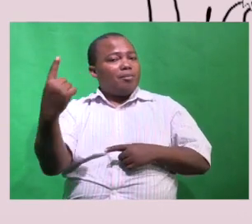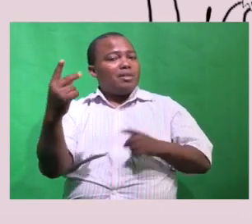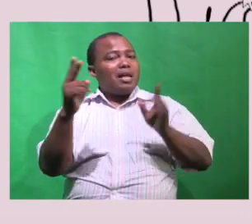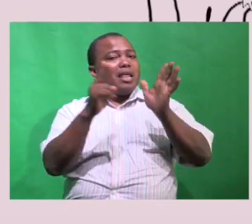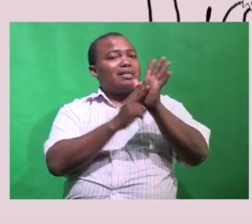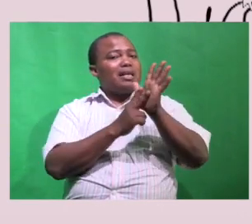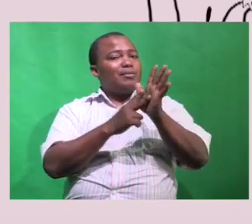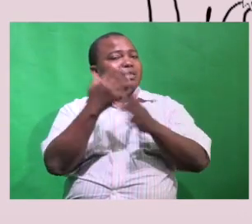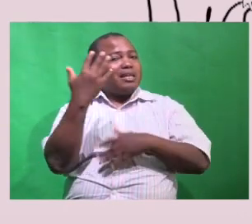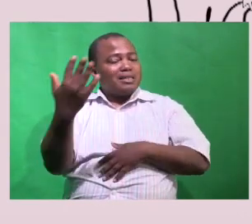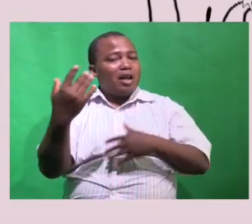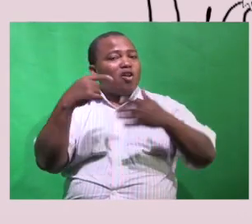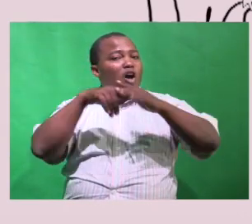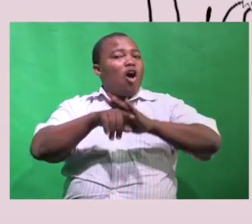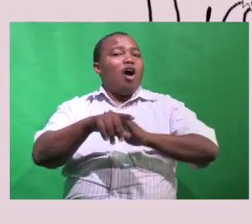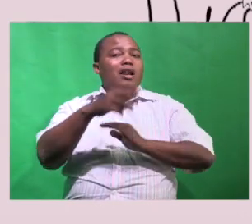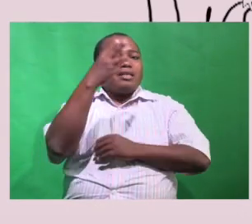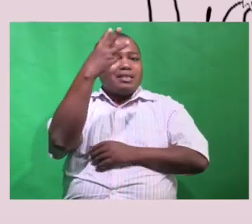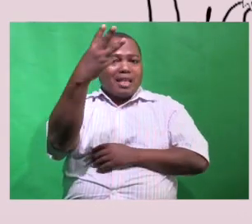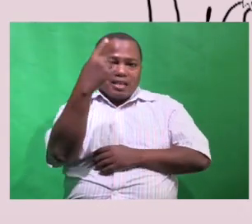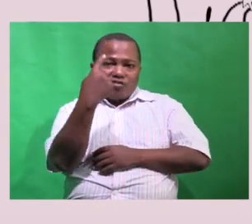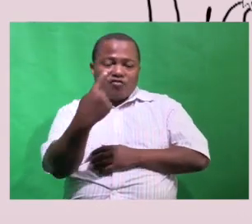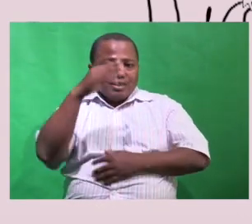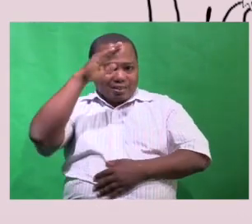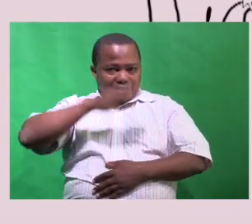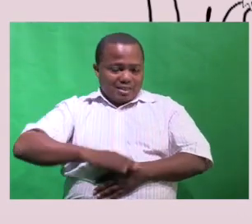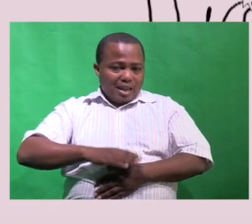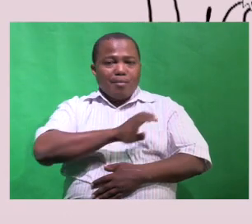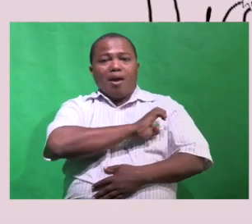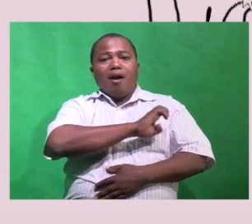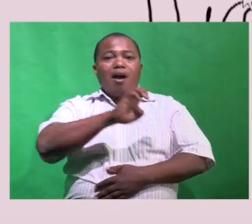175 on 31st December